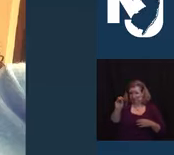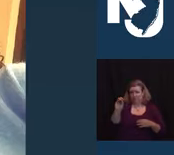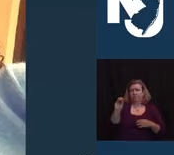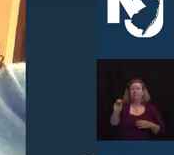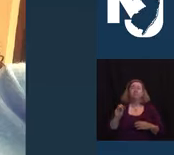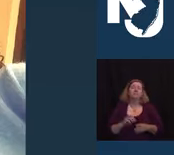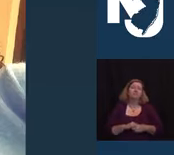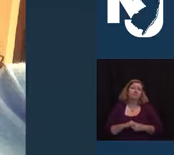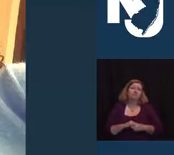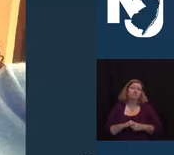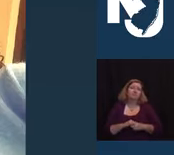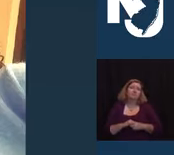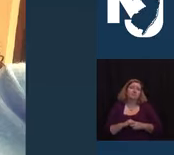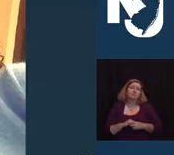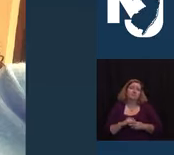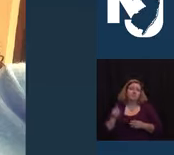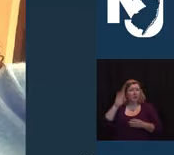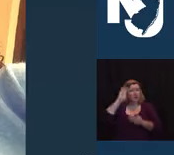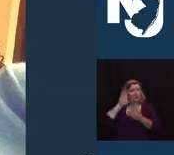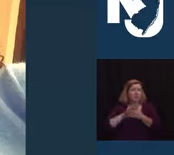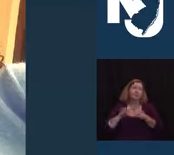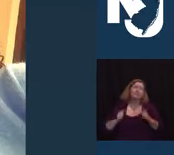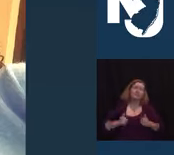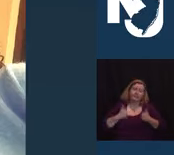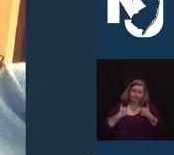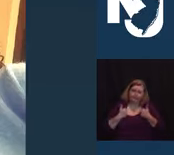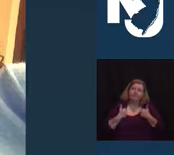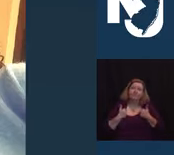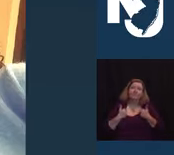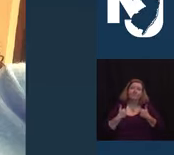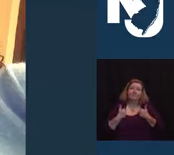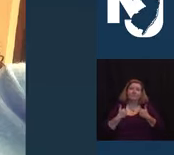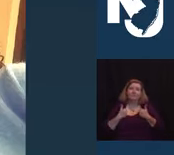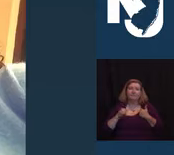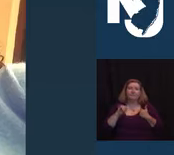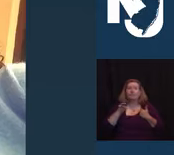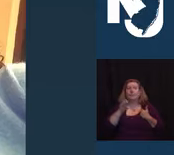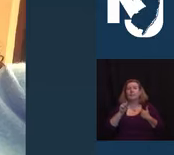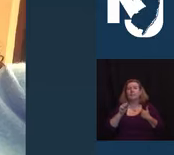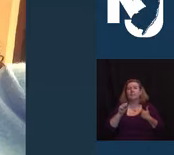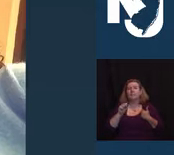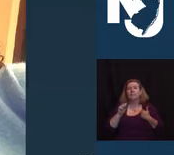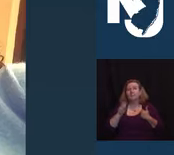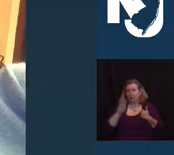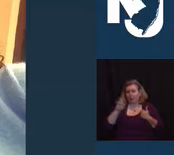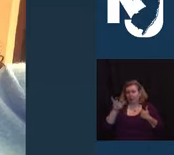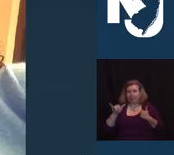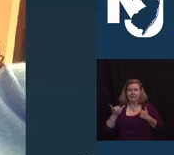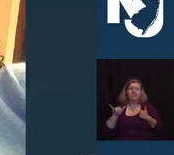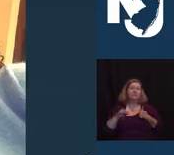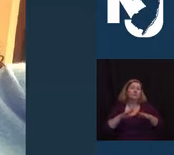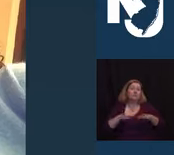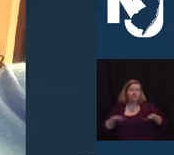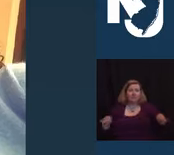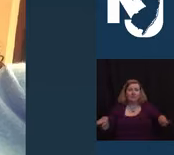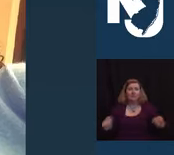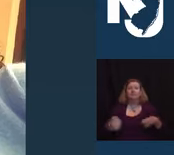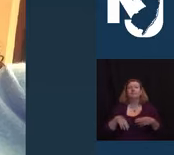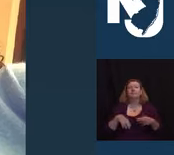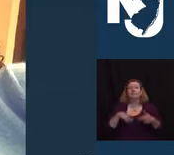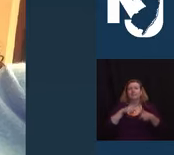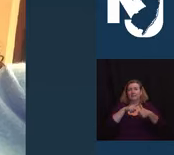her husband, that guy, Chaplain James Berry, with whom she partnered in the ministry, along with her children, Dana,